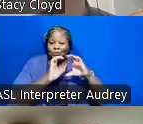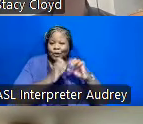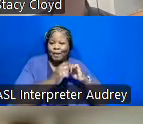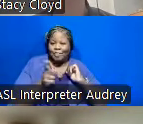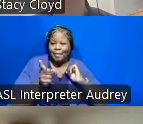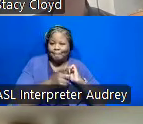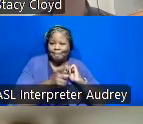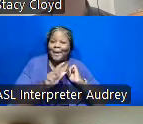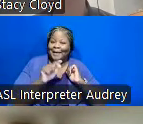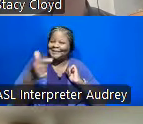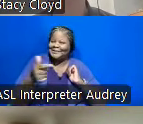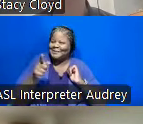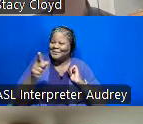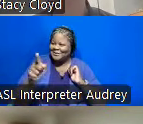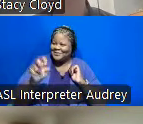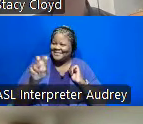So I'll hand it off to you.